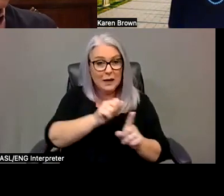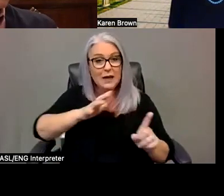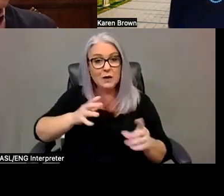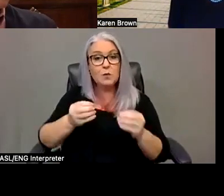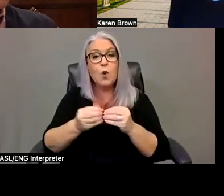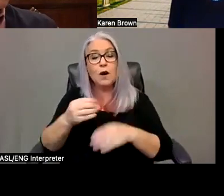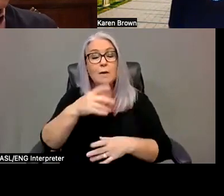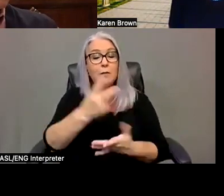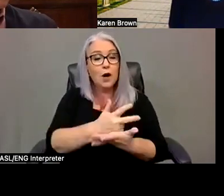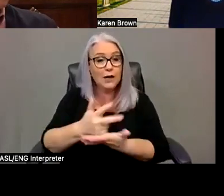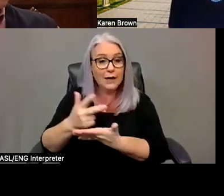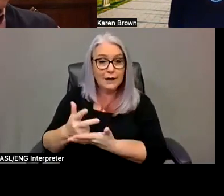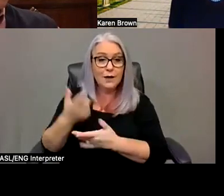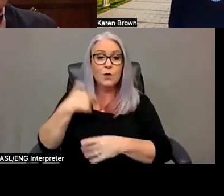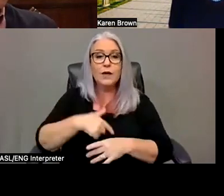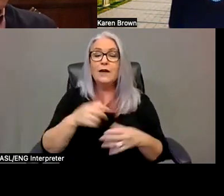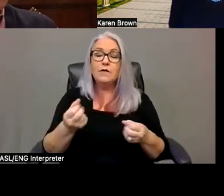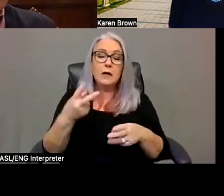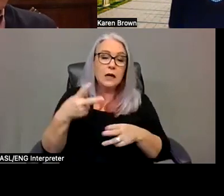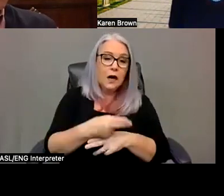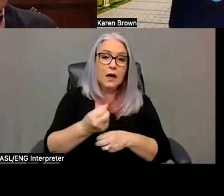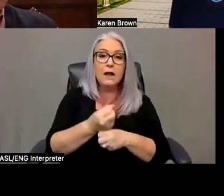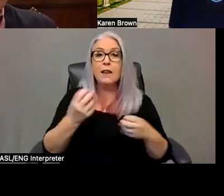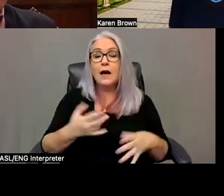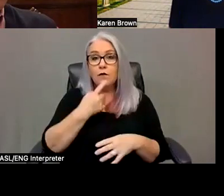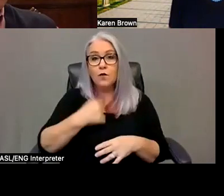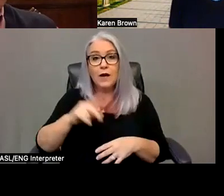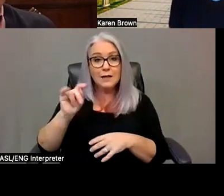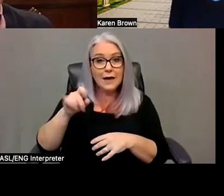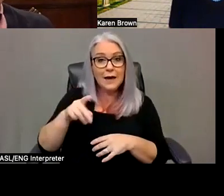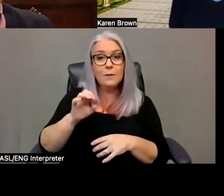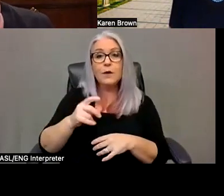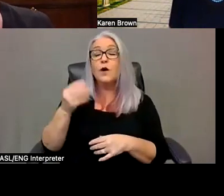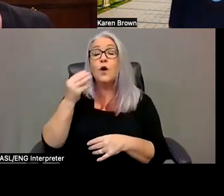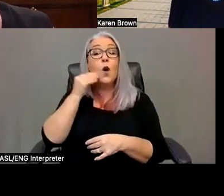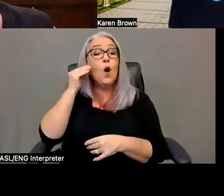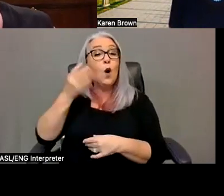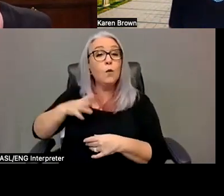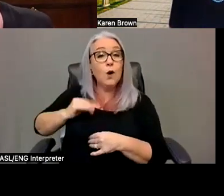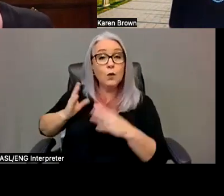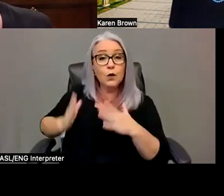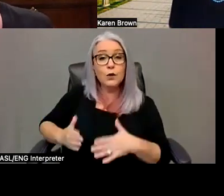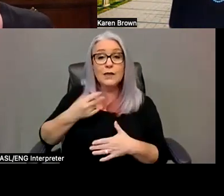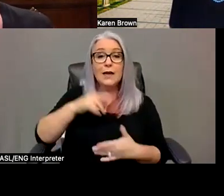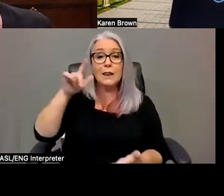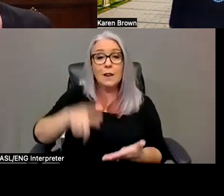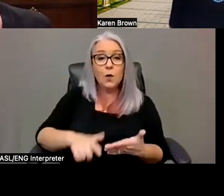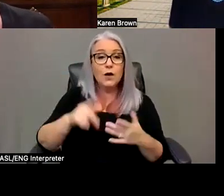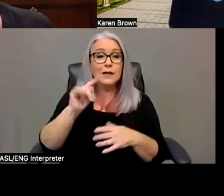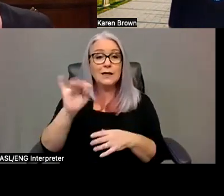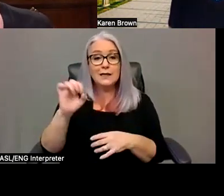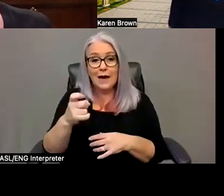stock. We've cut red tape and created new options for homeowners, contained spending, and lowered the tax rate each